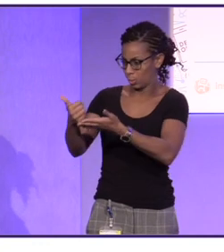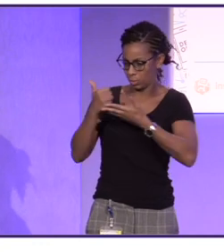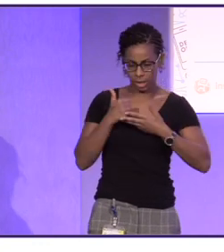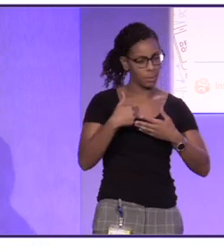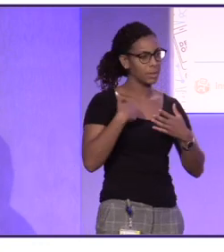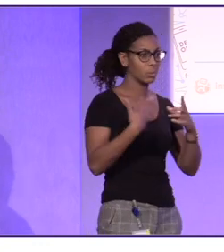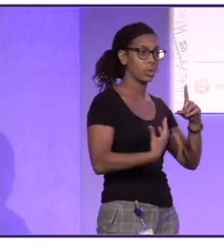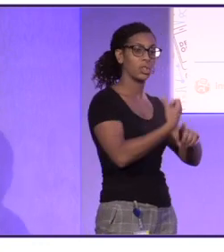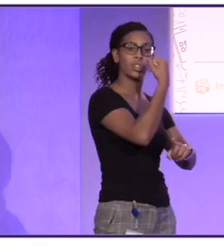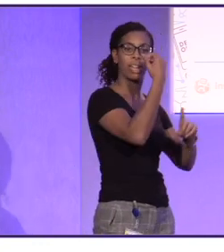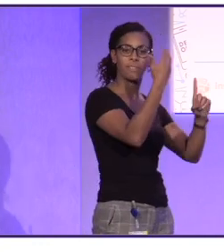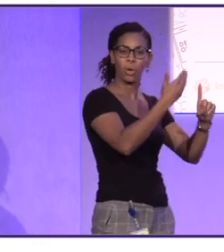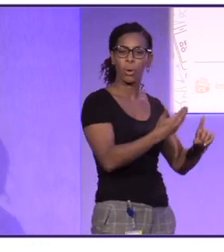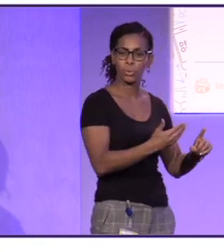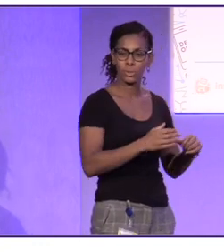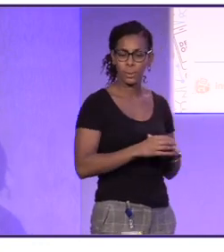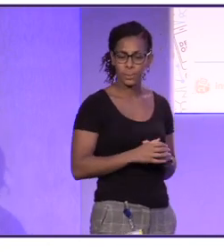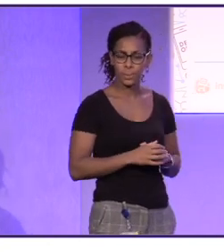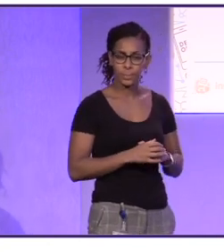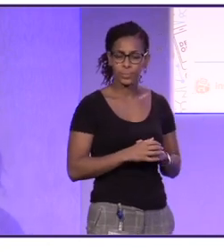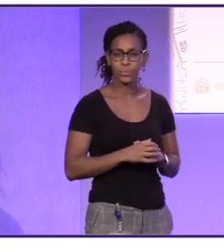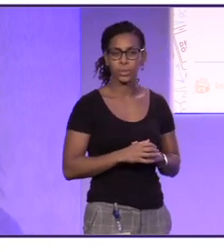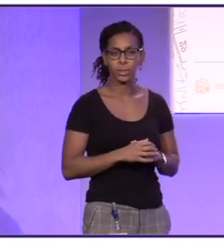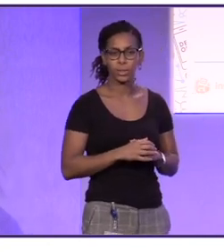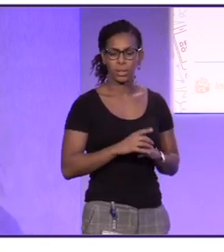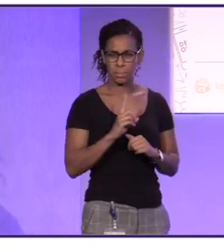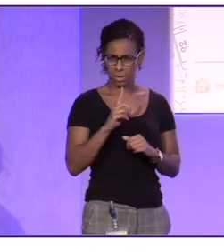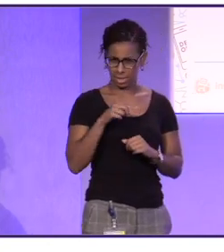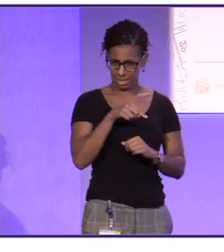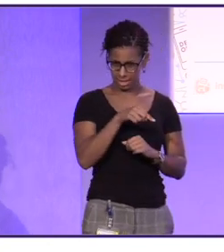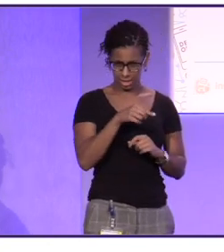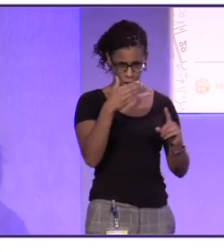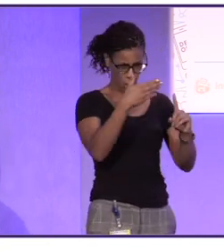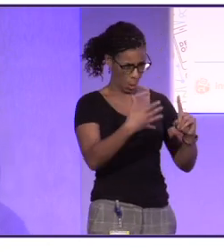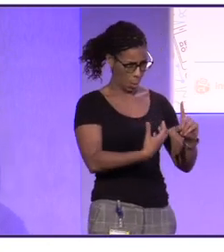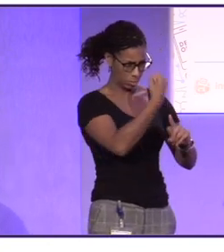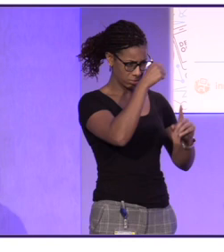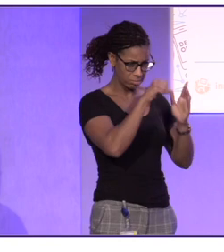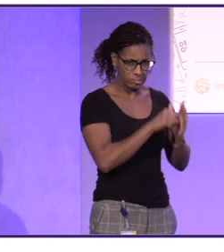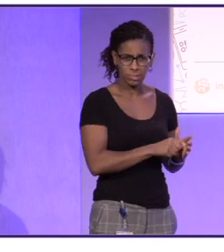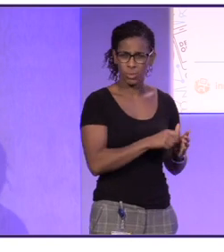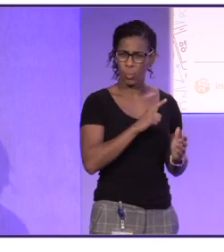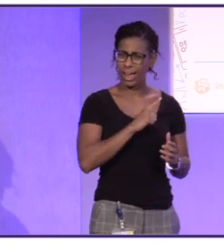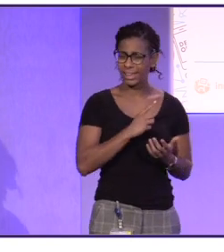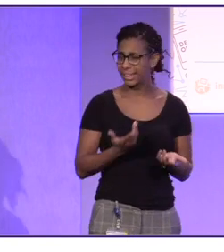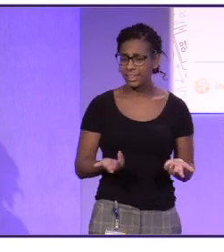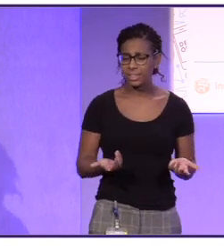out. But then why is it so hard? And the reason is...